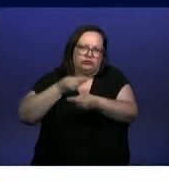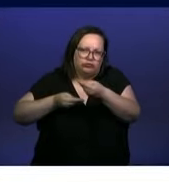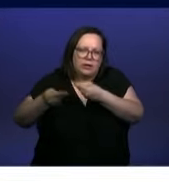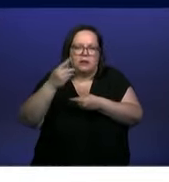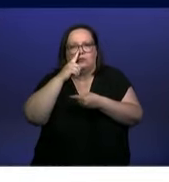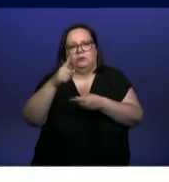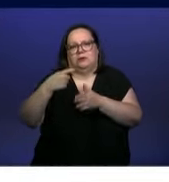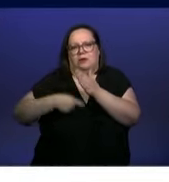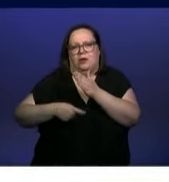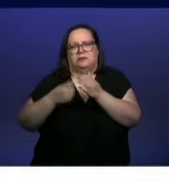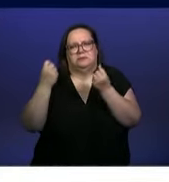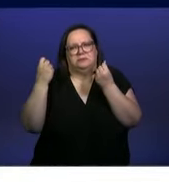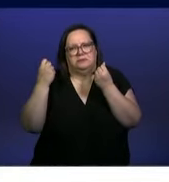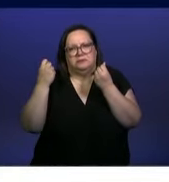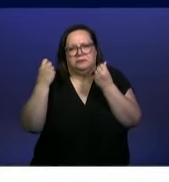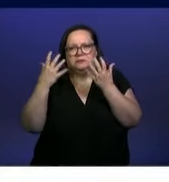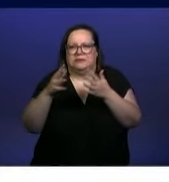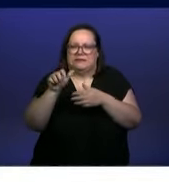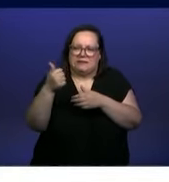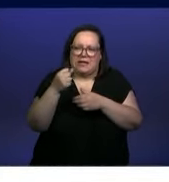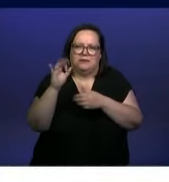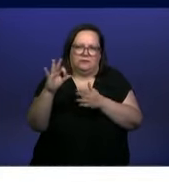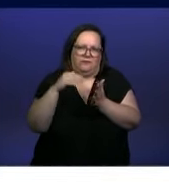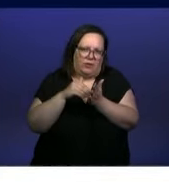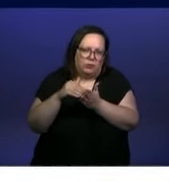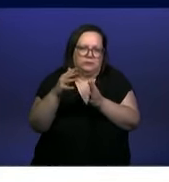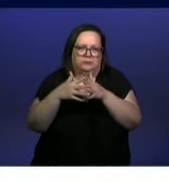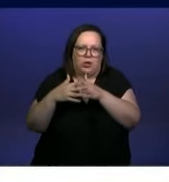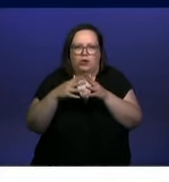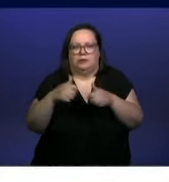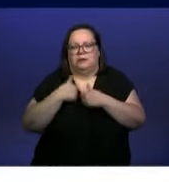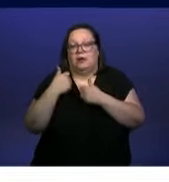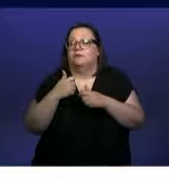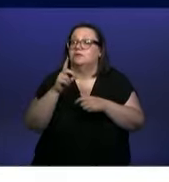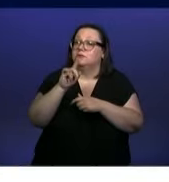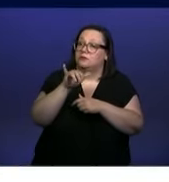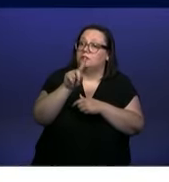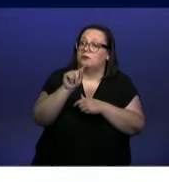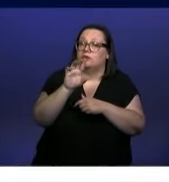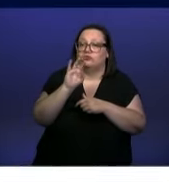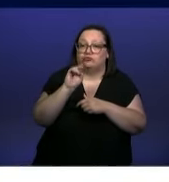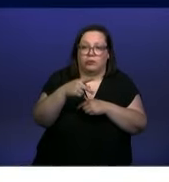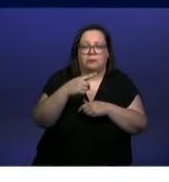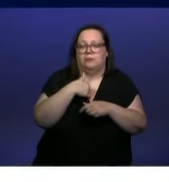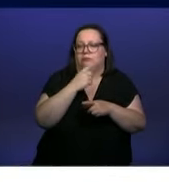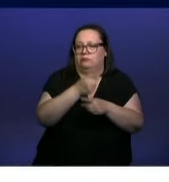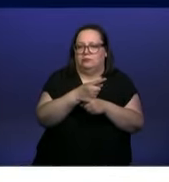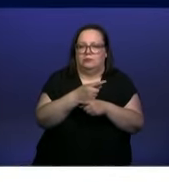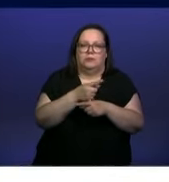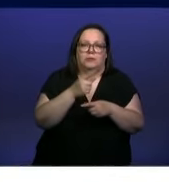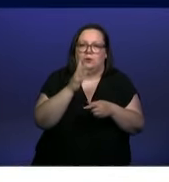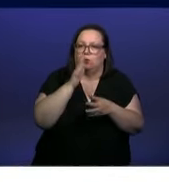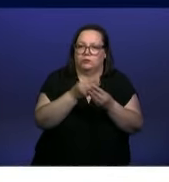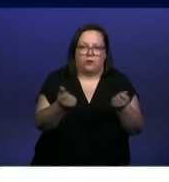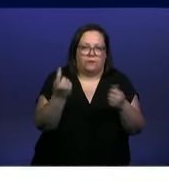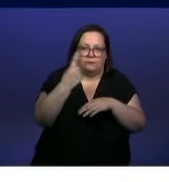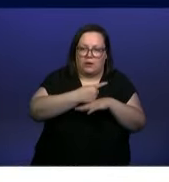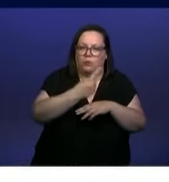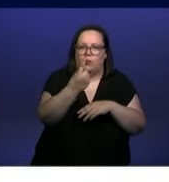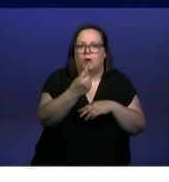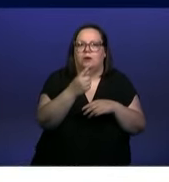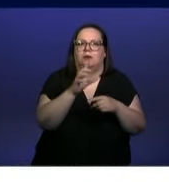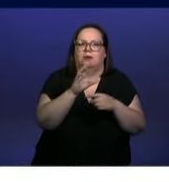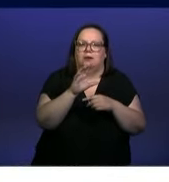Americans' lives. Donald Trump had it right, and he'll solve this day one. End the catch and release policy. Implement the stay in Mexico